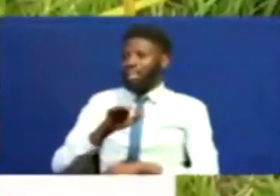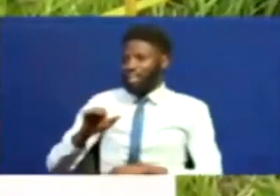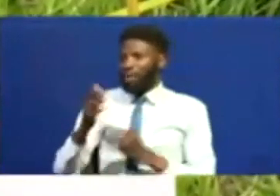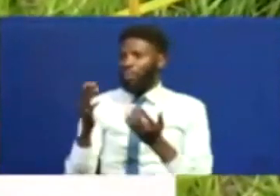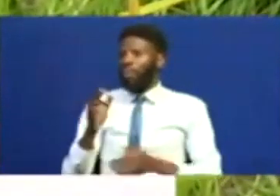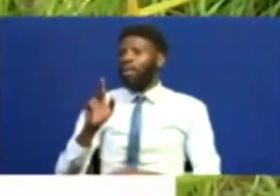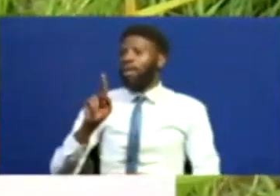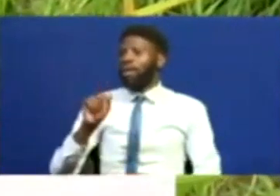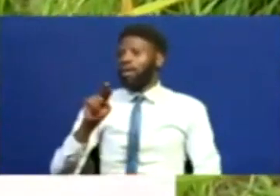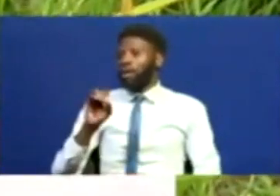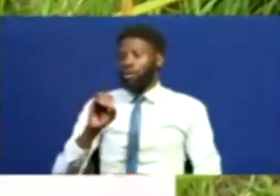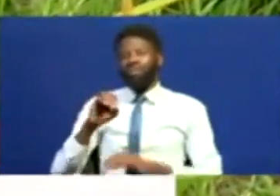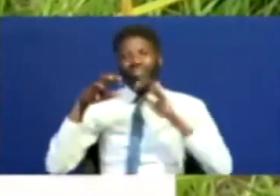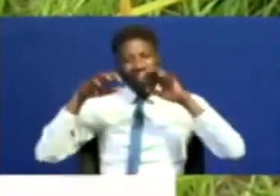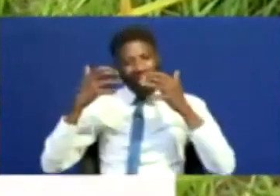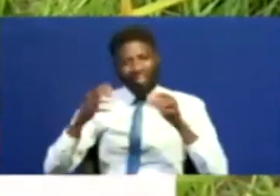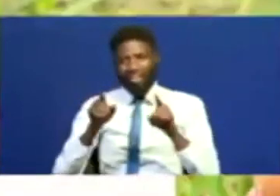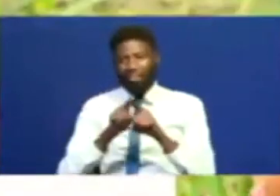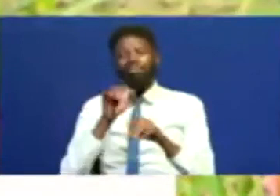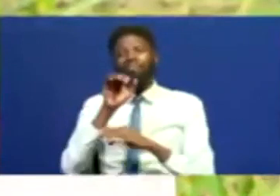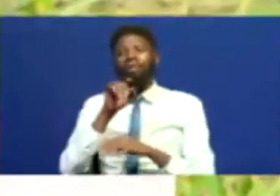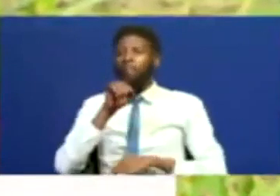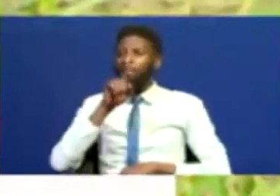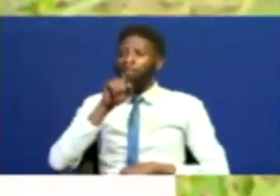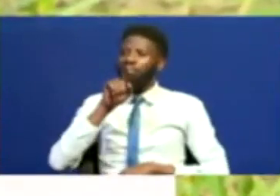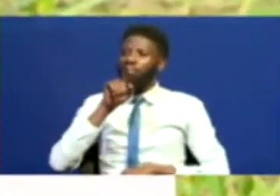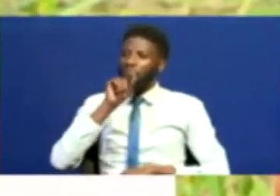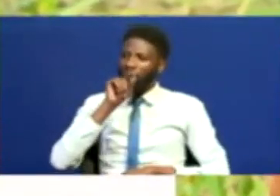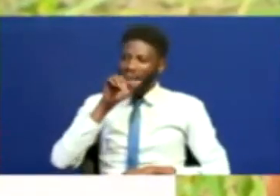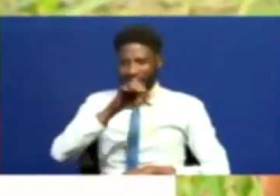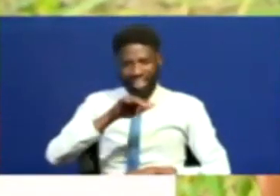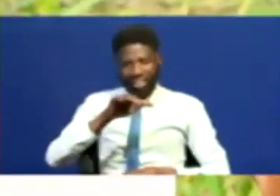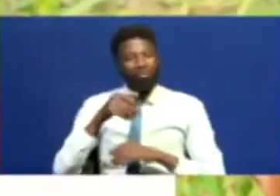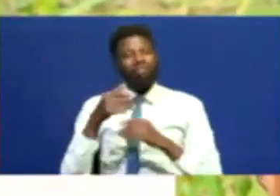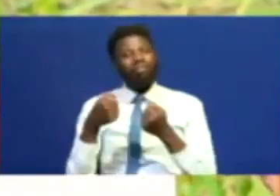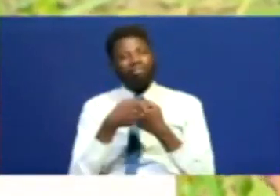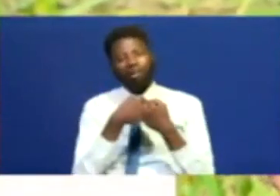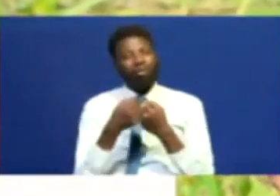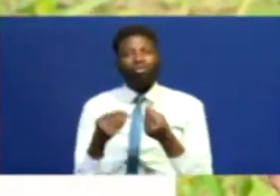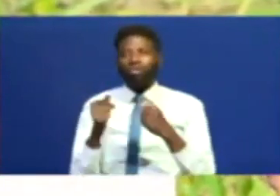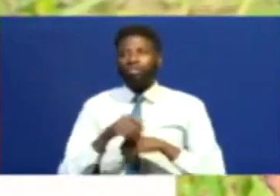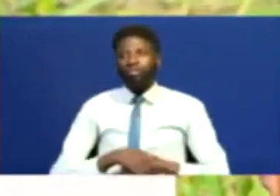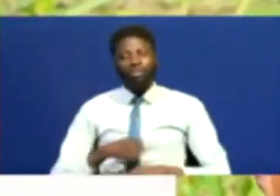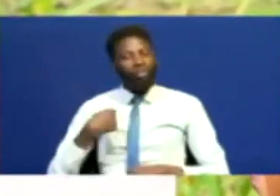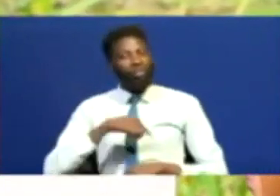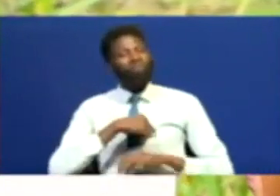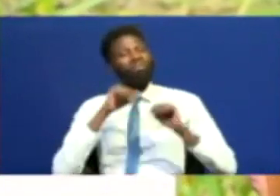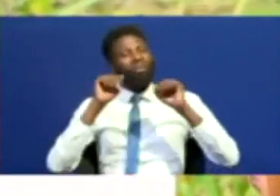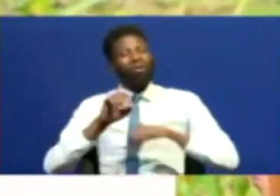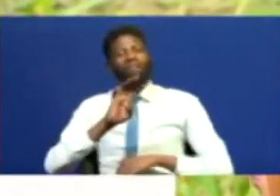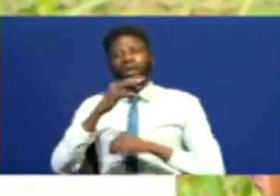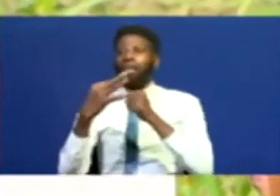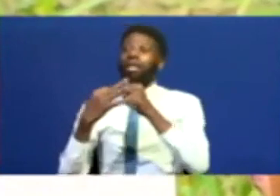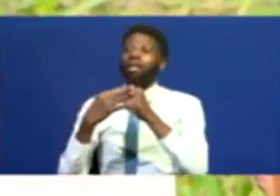preparations to address the challenges posed by birds on the scheme. We are able to produce almost 48 metric thousand, but you know,